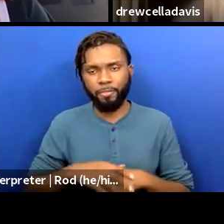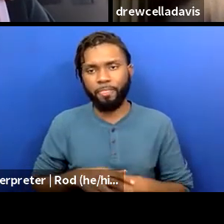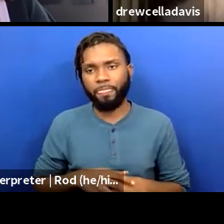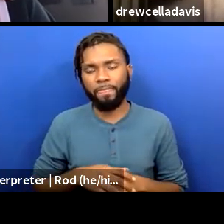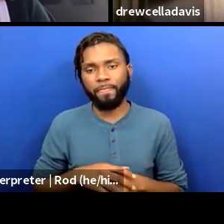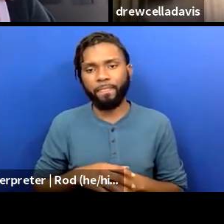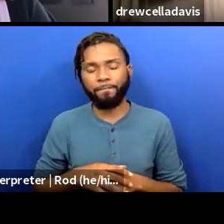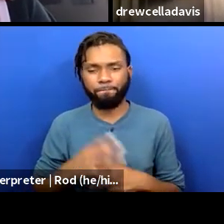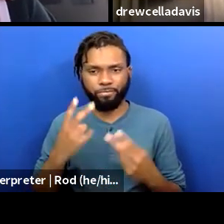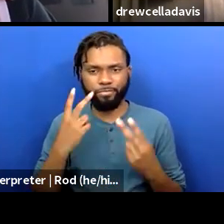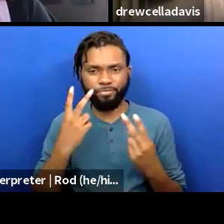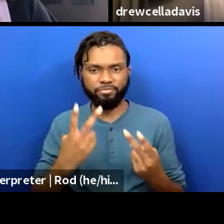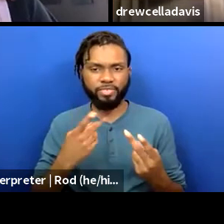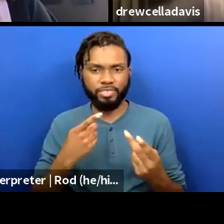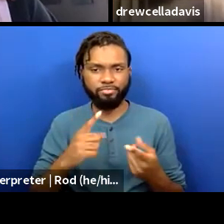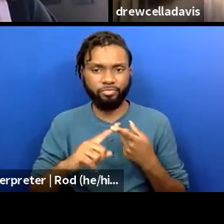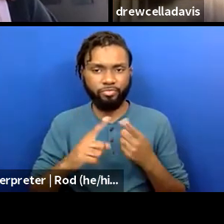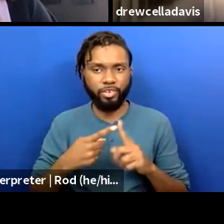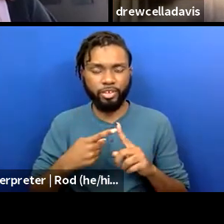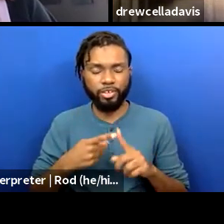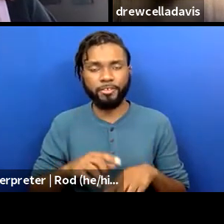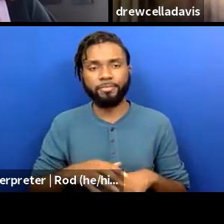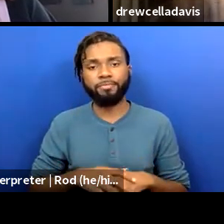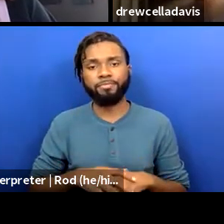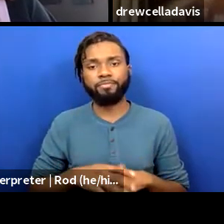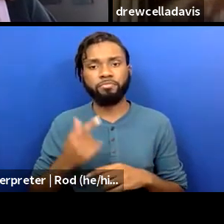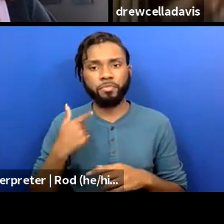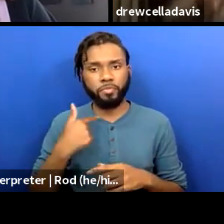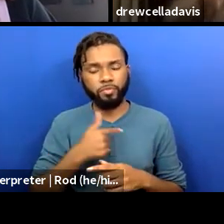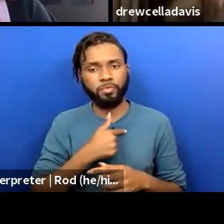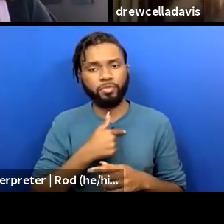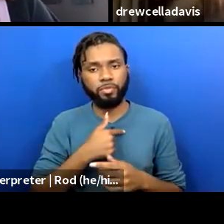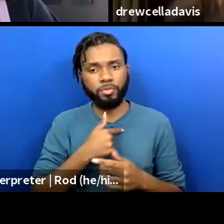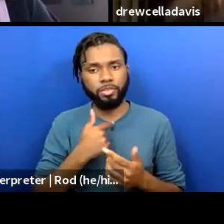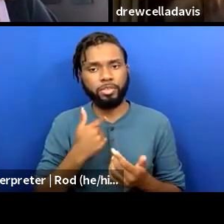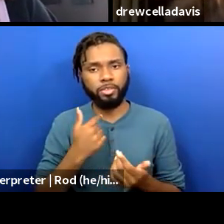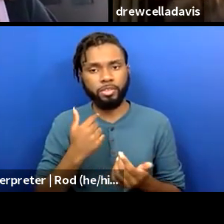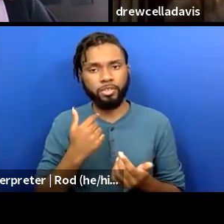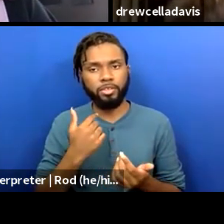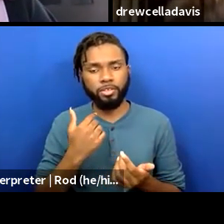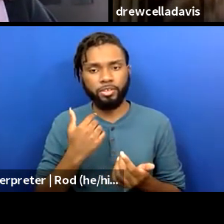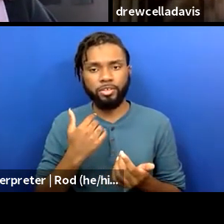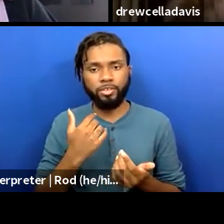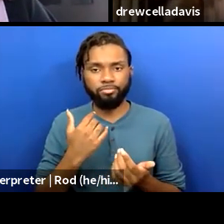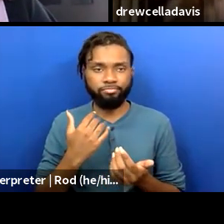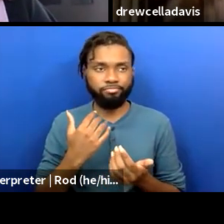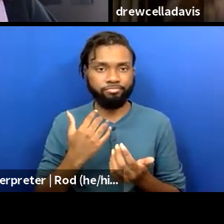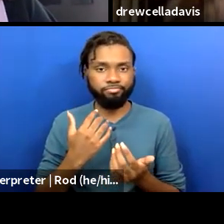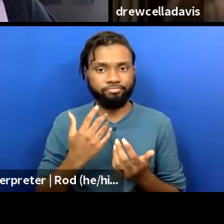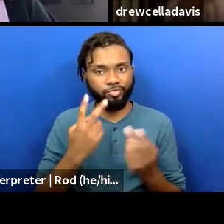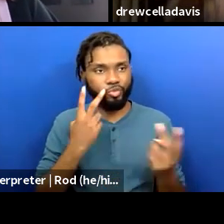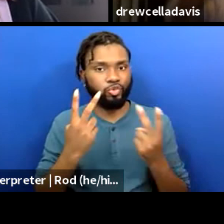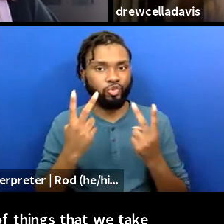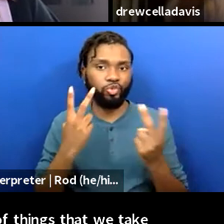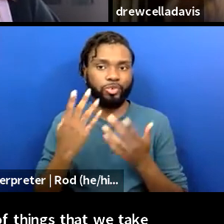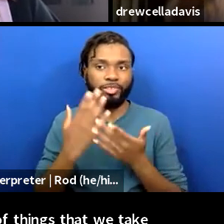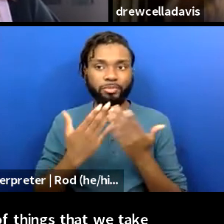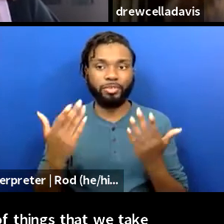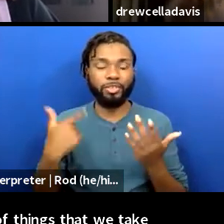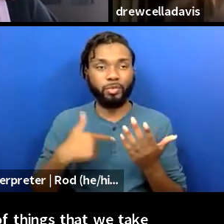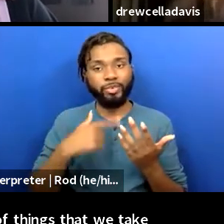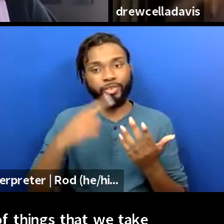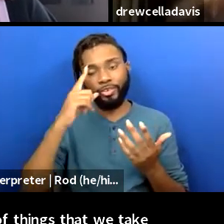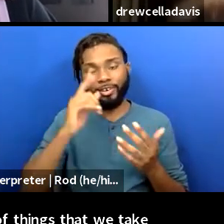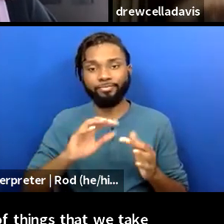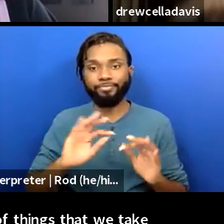to visit with a friend. And we got to see a lot of things that we take for granted or took for granted at the time, but aren't possible